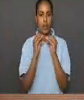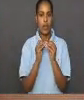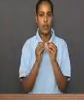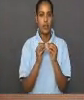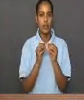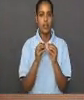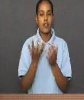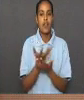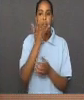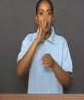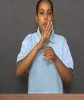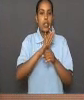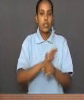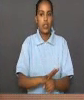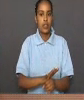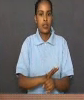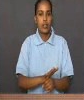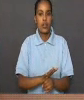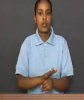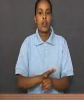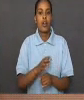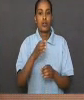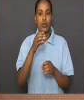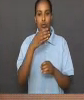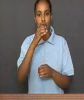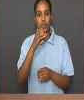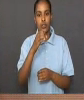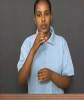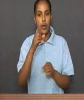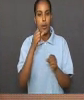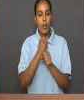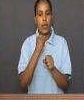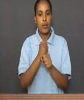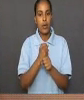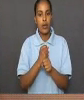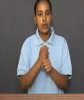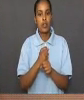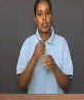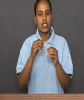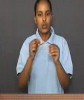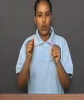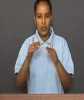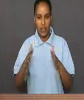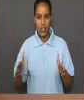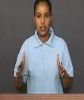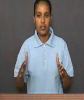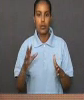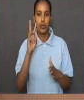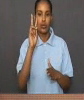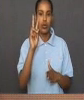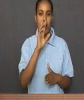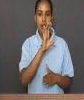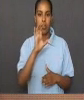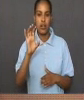Calculate the vapor pressure of a solution made by dissolving